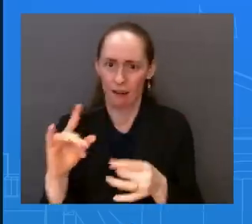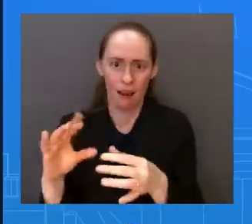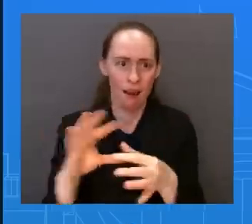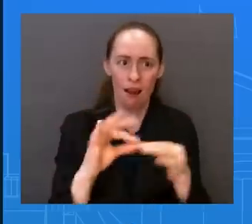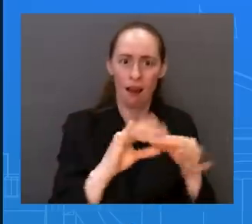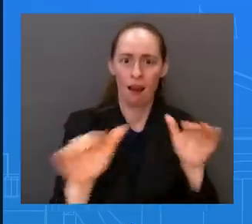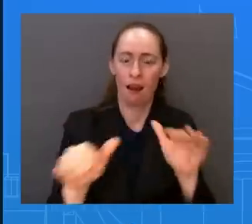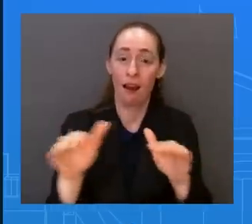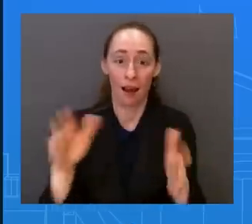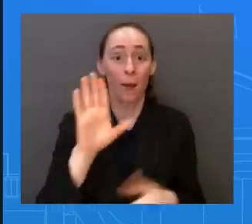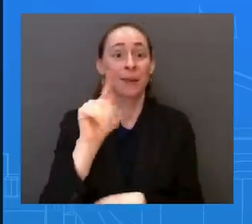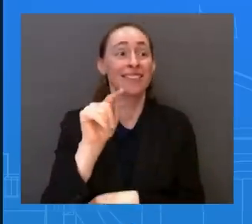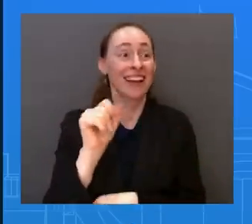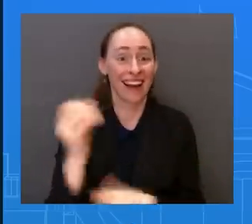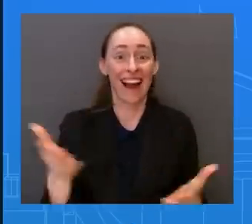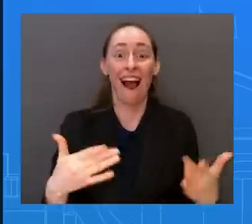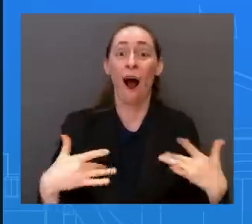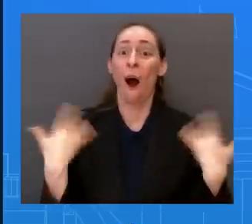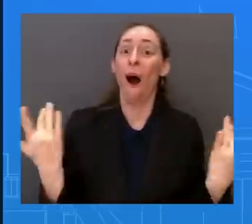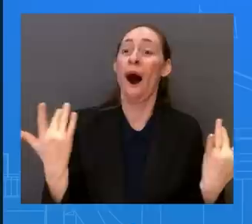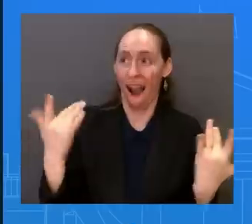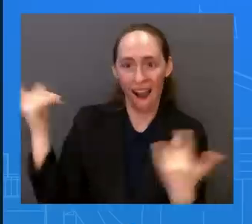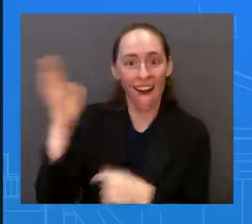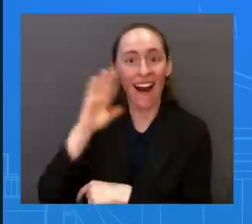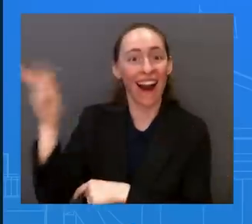briefing room and I took over to talk about economic policy.